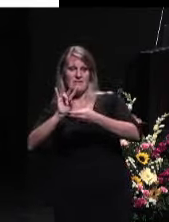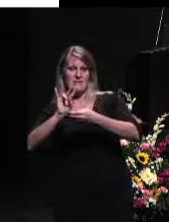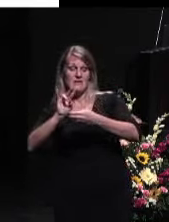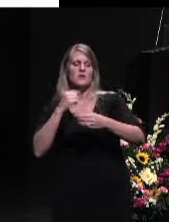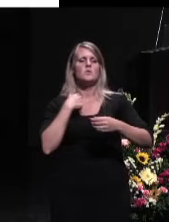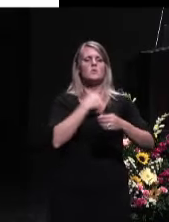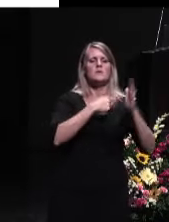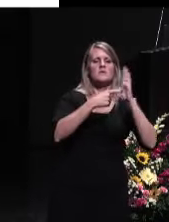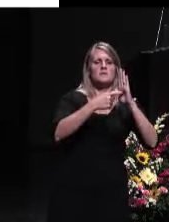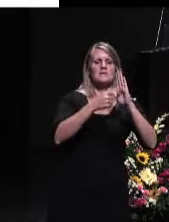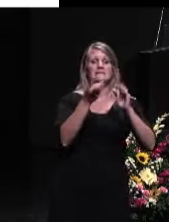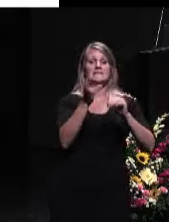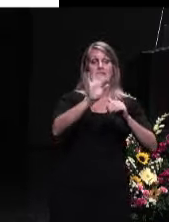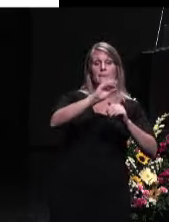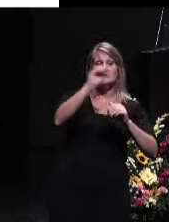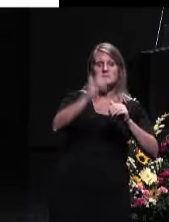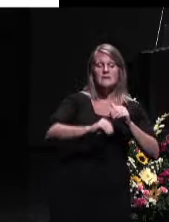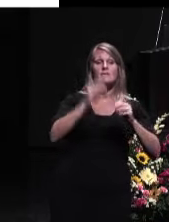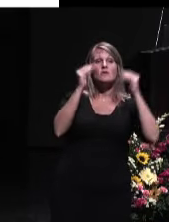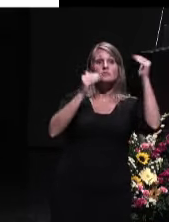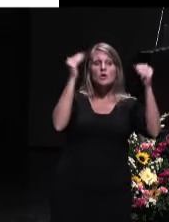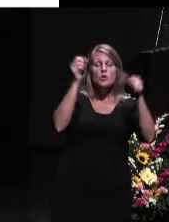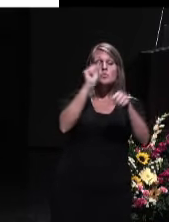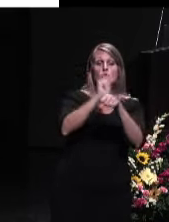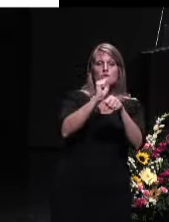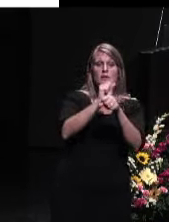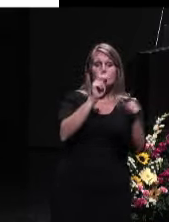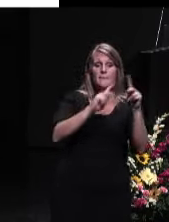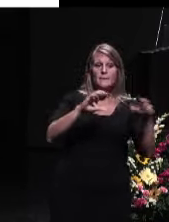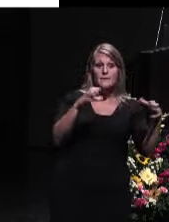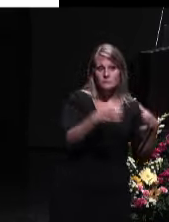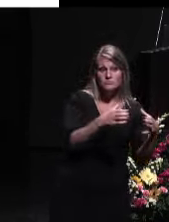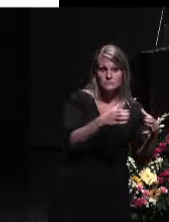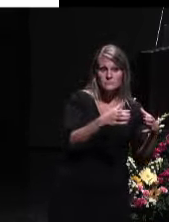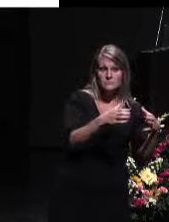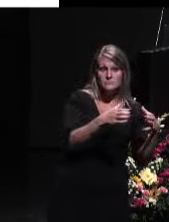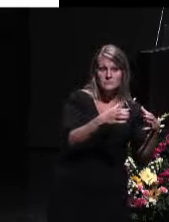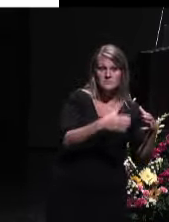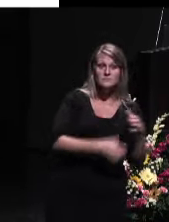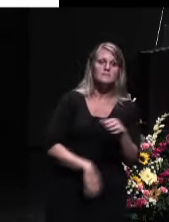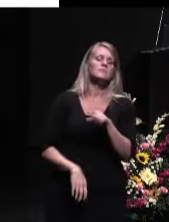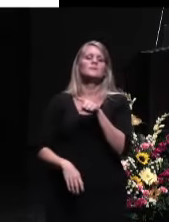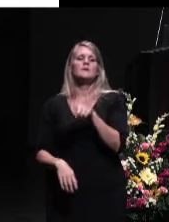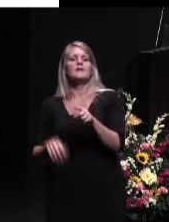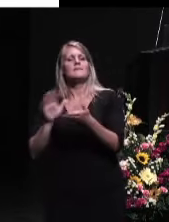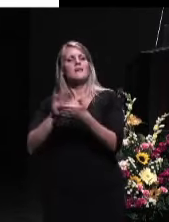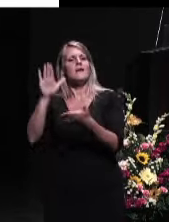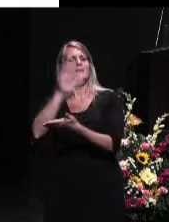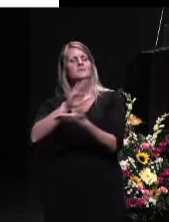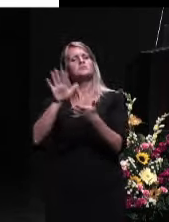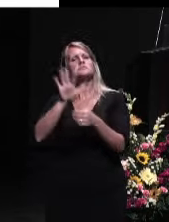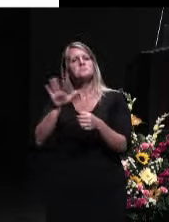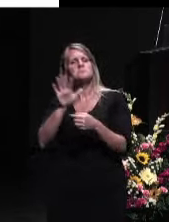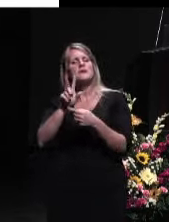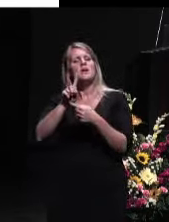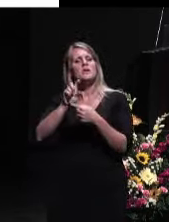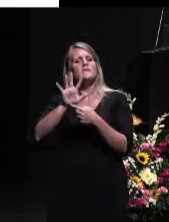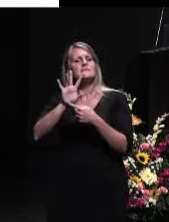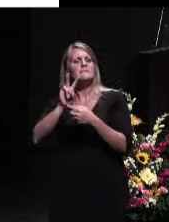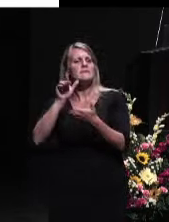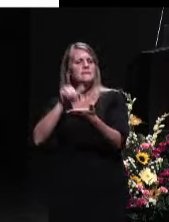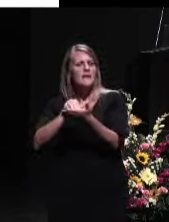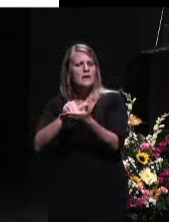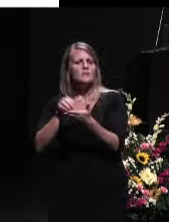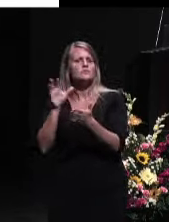69% of the adult working population. The college population is about 157,000 students, just in secondary,